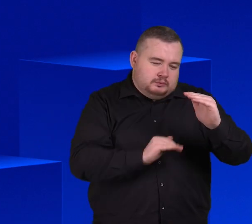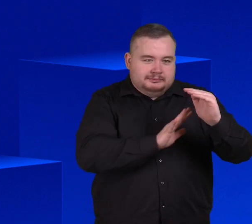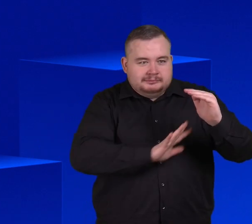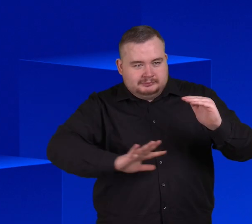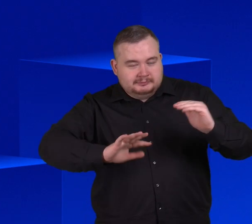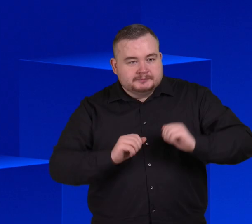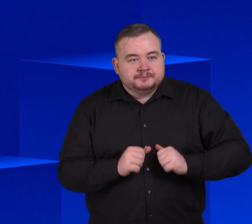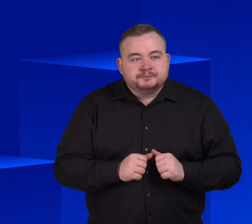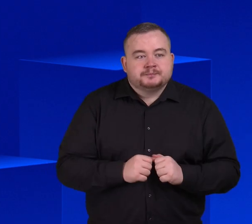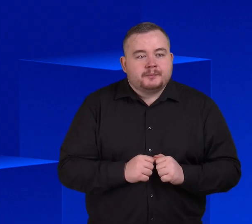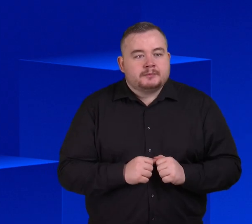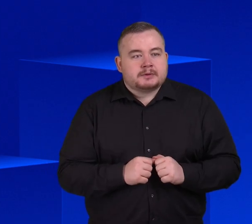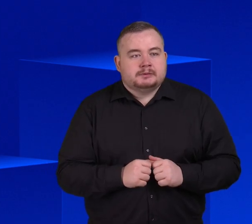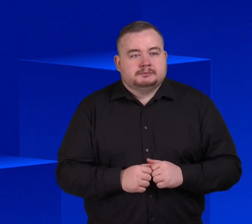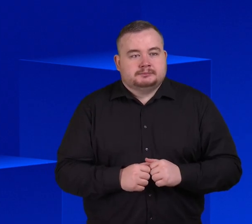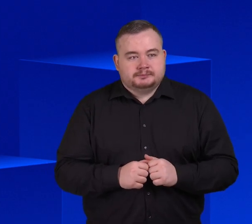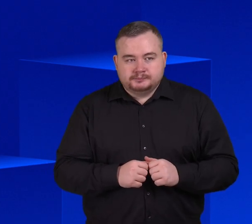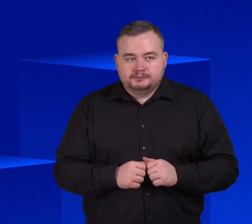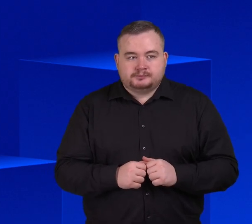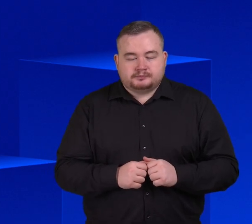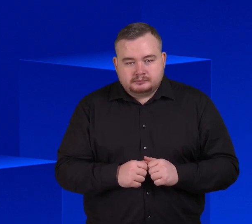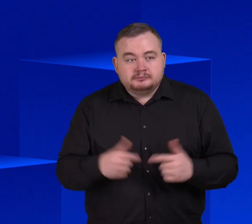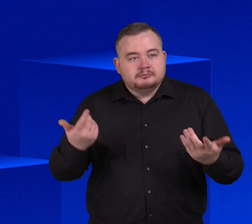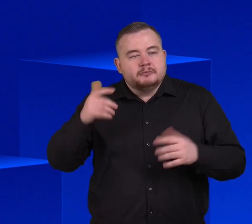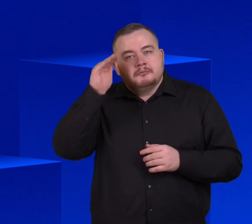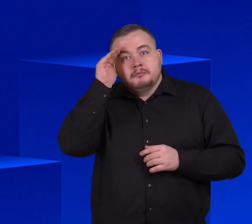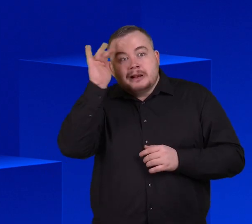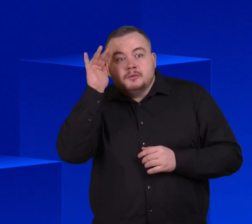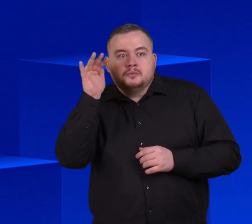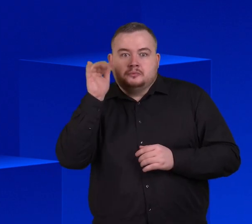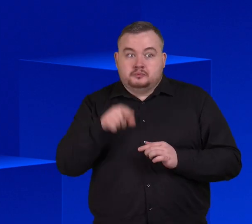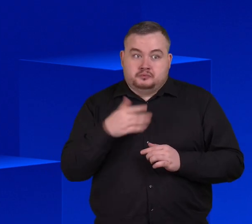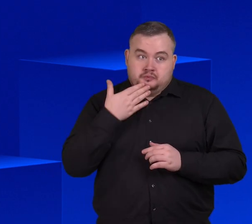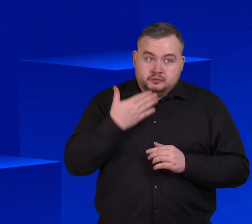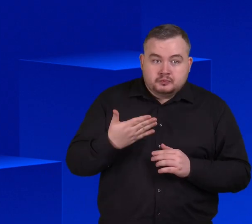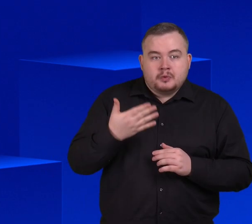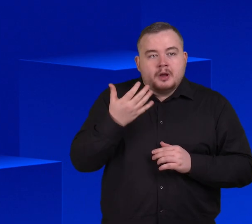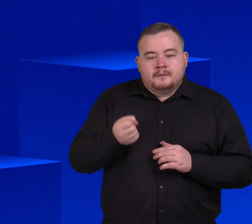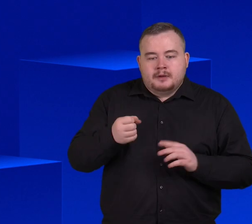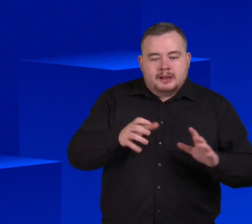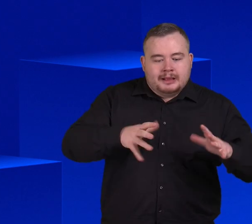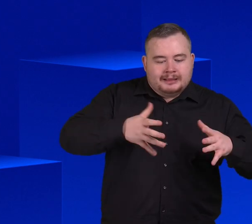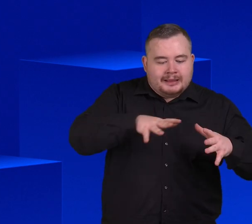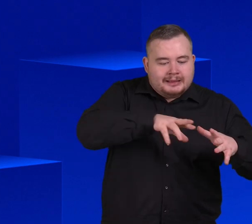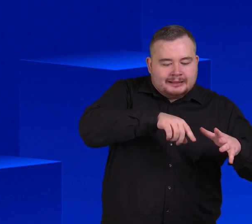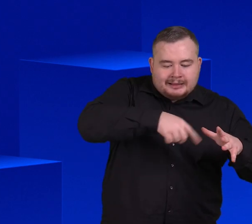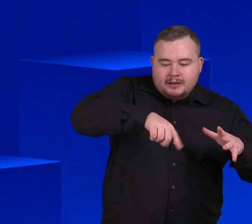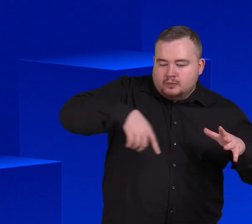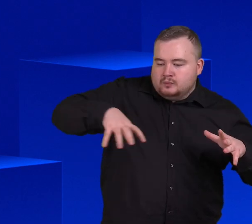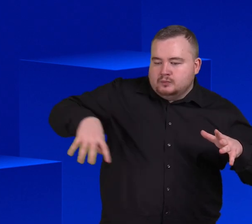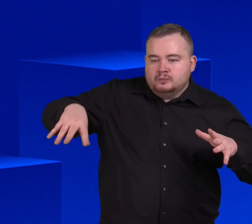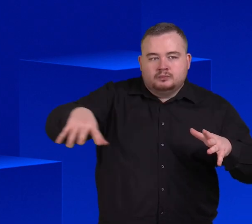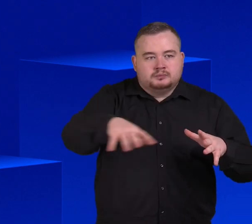territories face disparities, face gaps, face divides, and they need common vision and